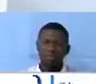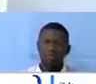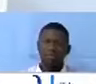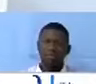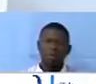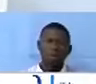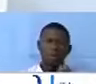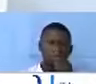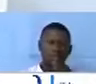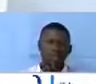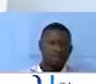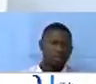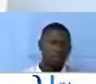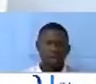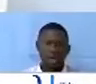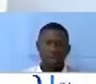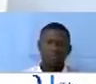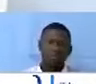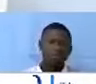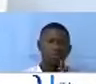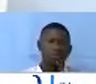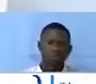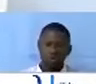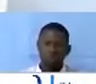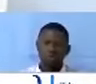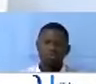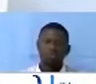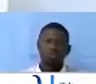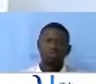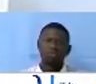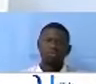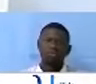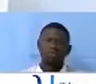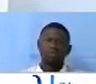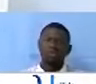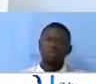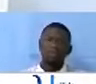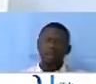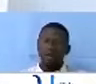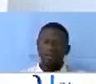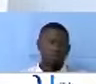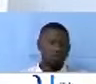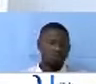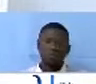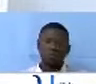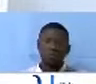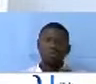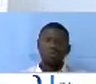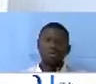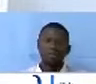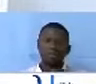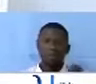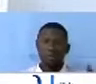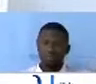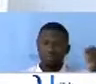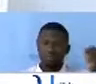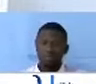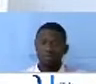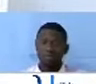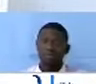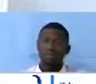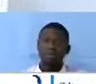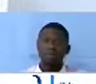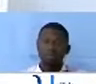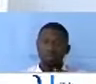connection? They have no connection apart from the fact that they were charged together and brought in the same place where they were tortured. And